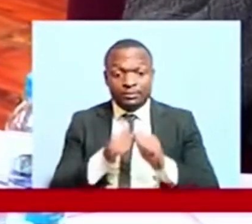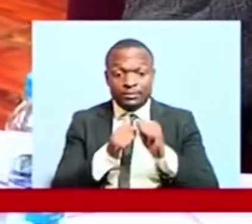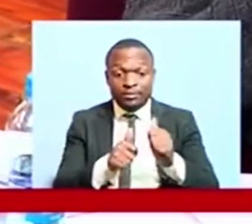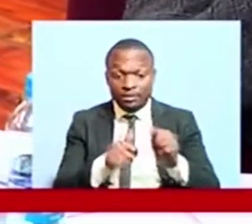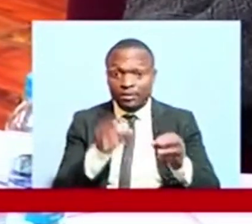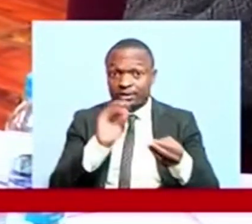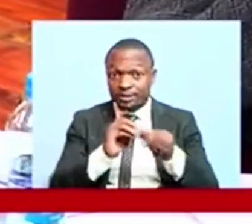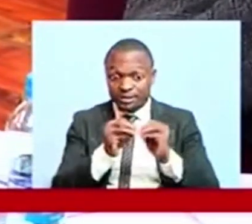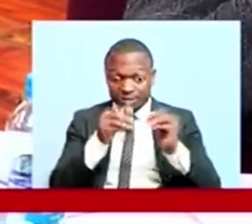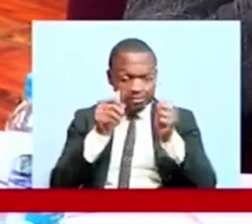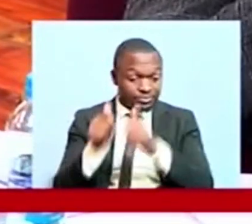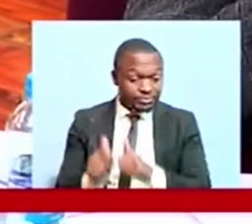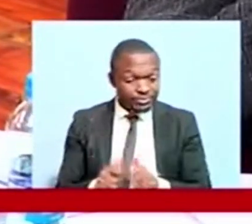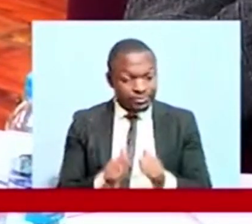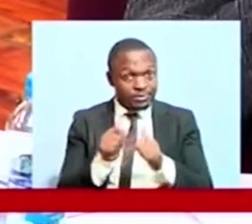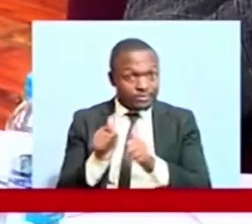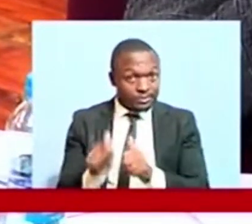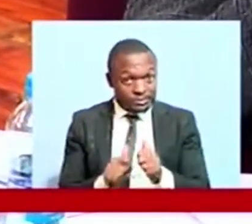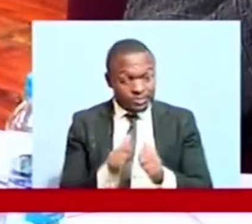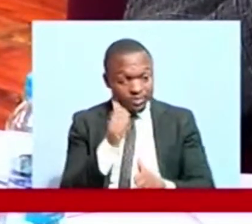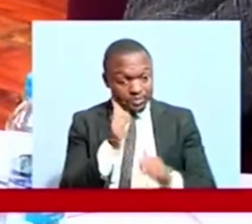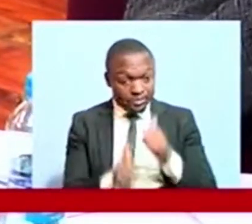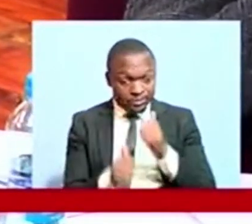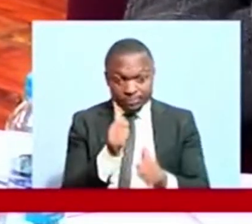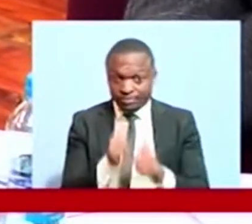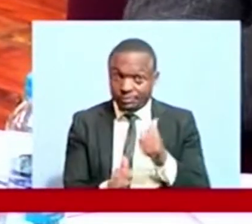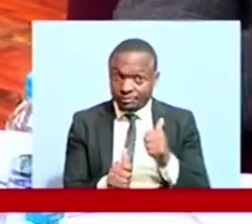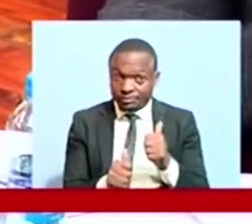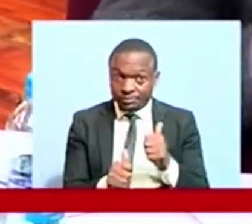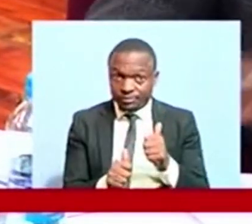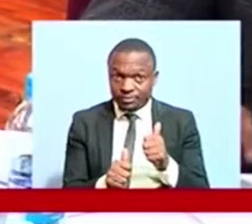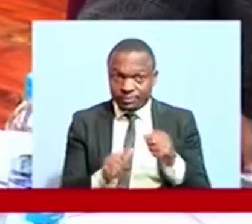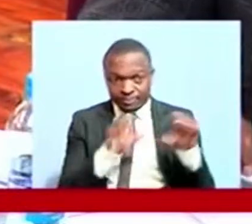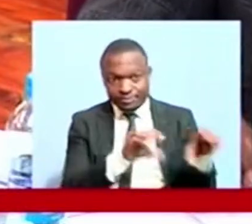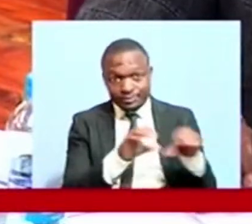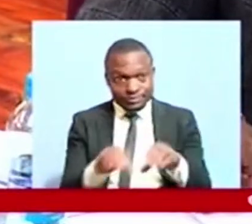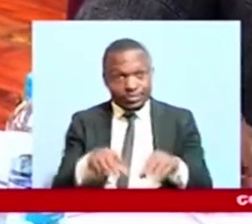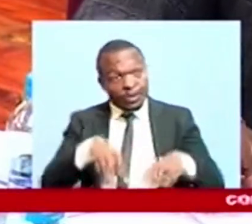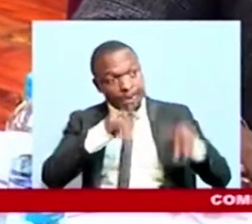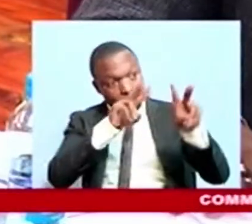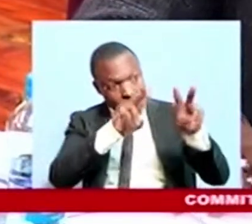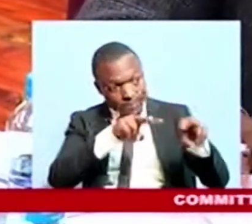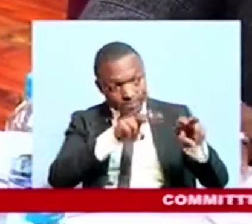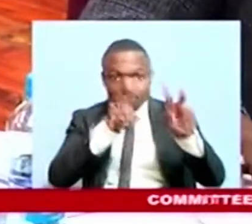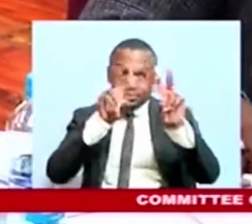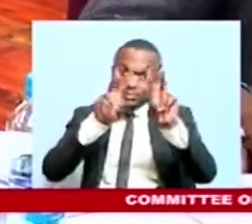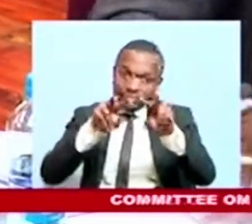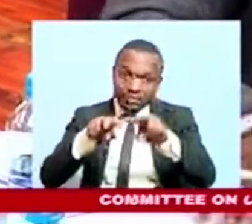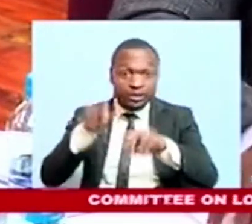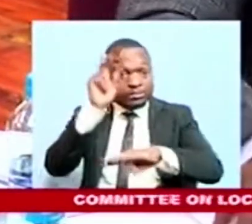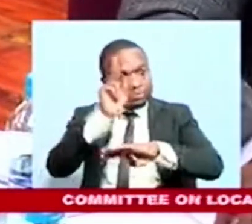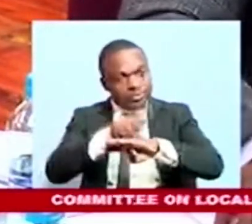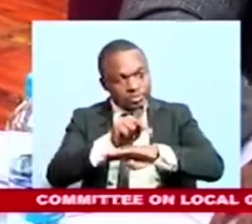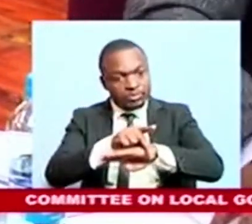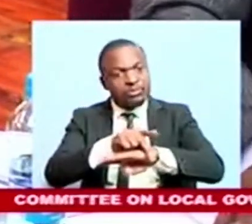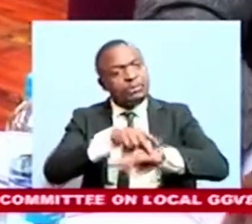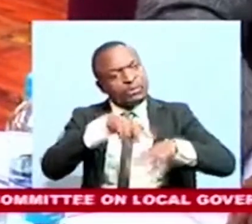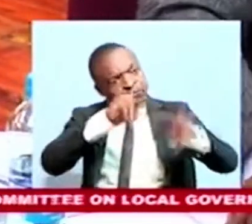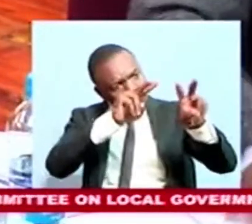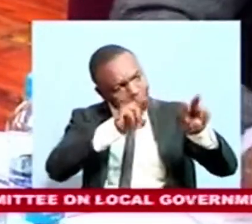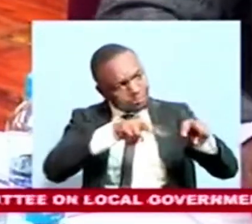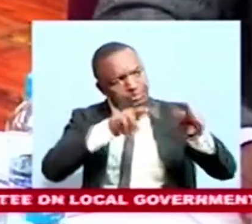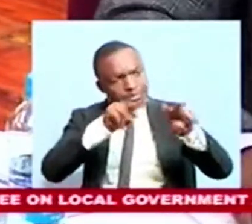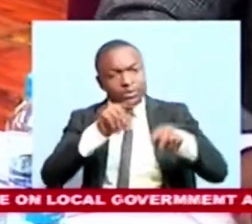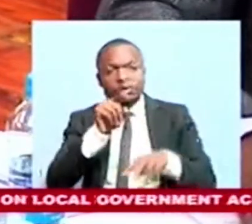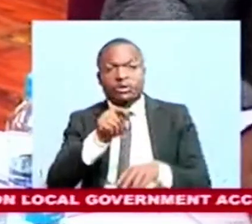activities that we undertake. We monitor the project and verify that these